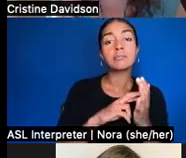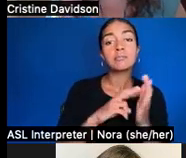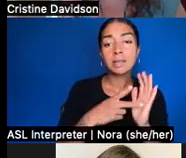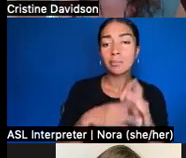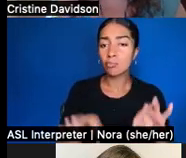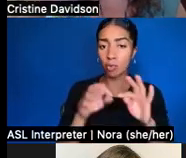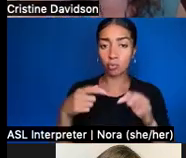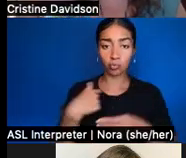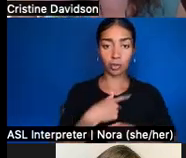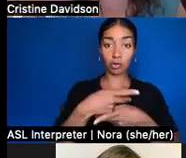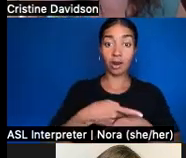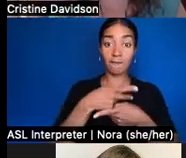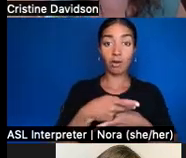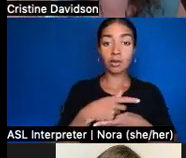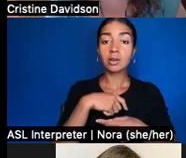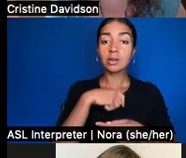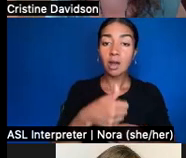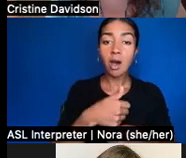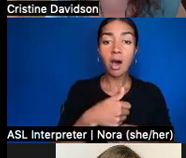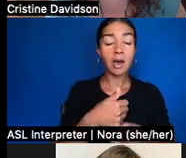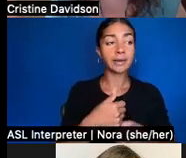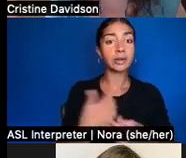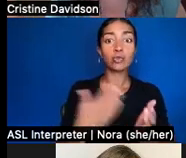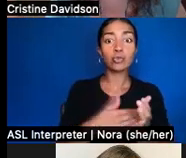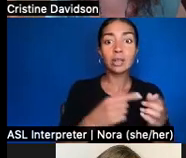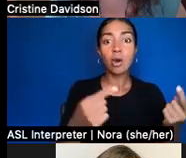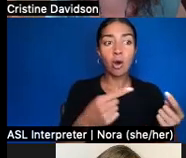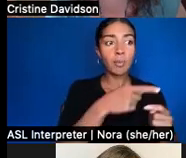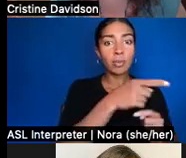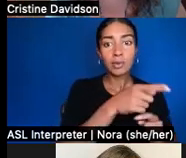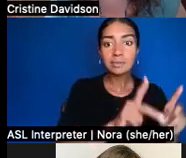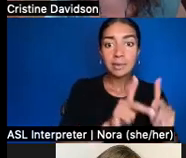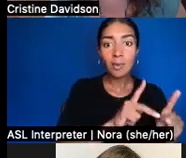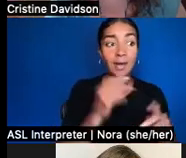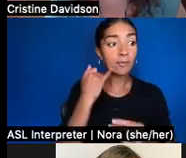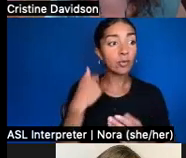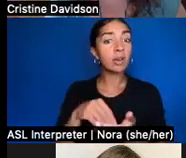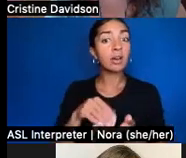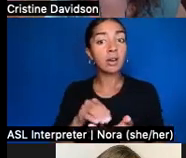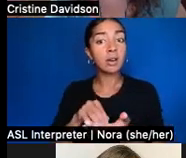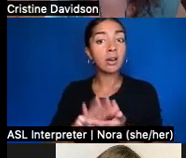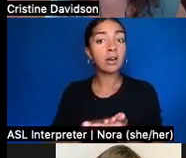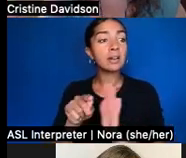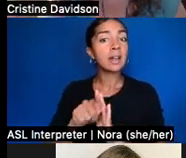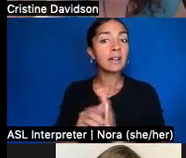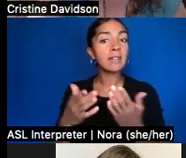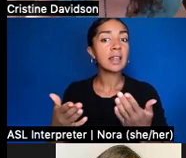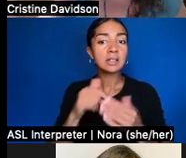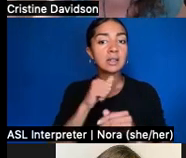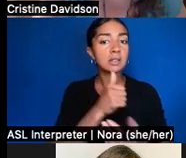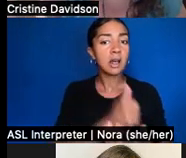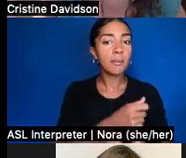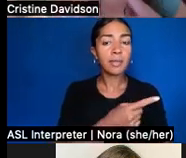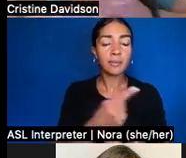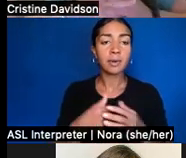to not further victimize somebody by what we're writing down, but also when we have